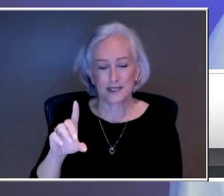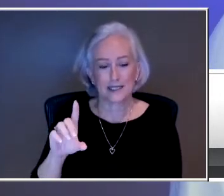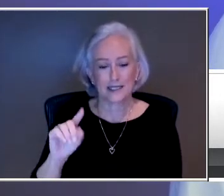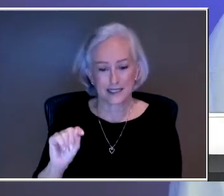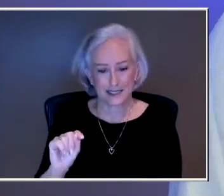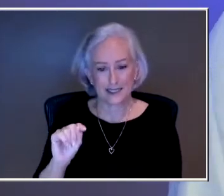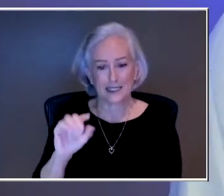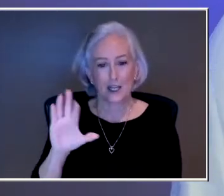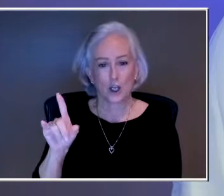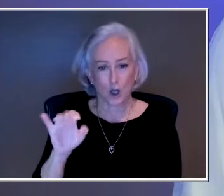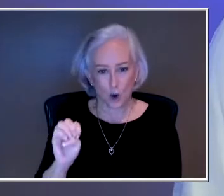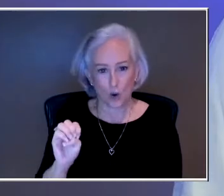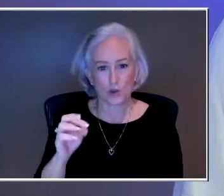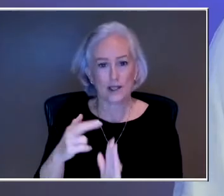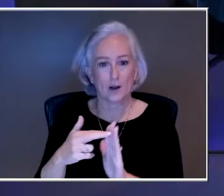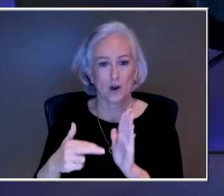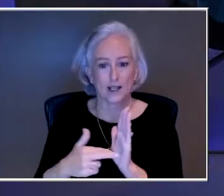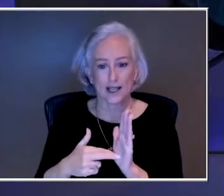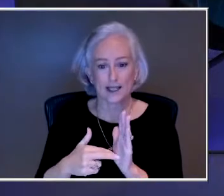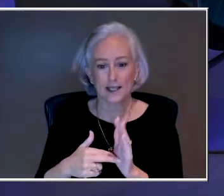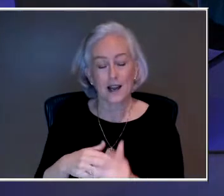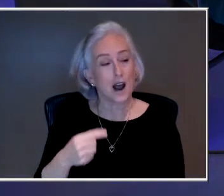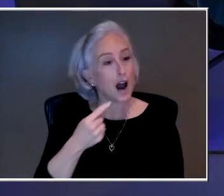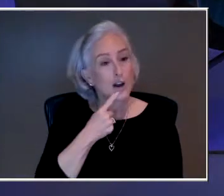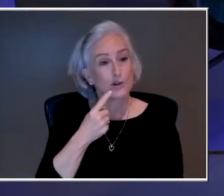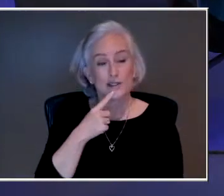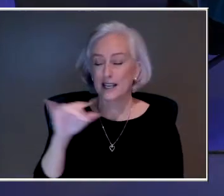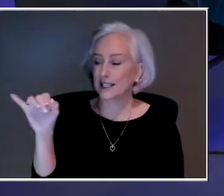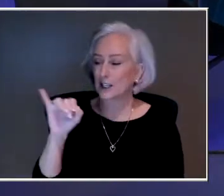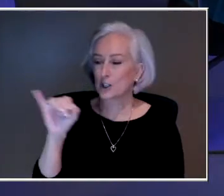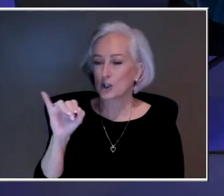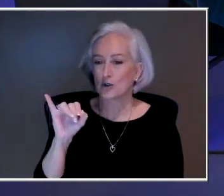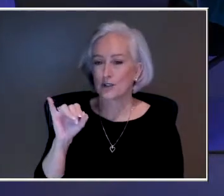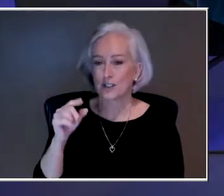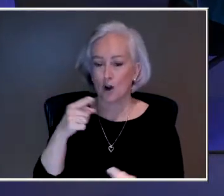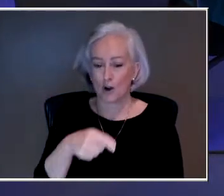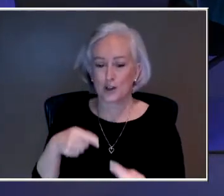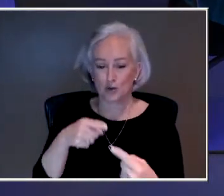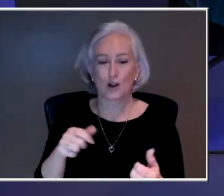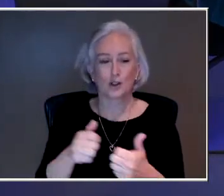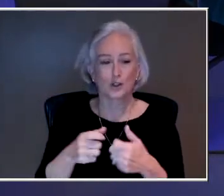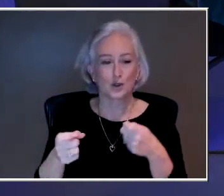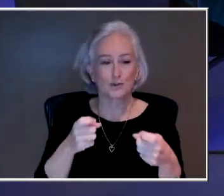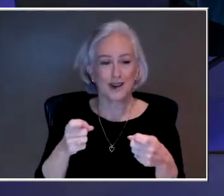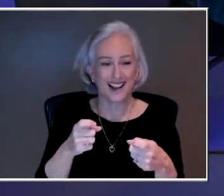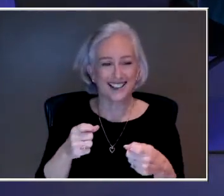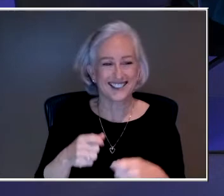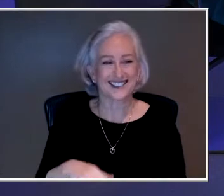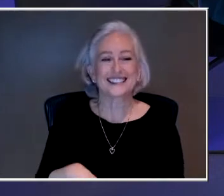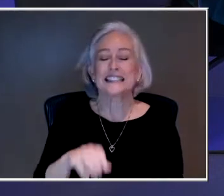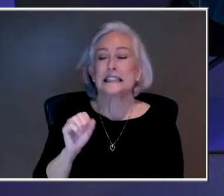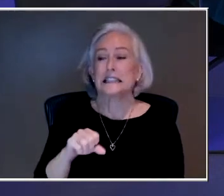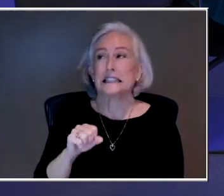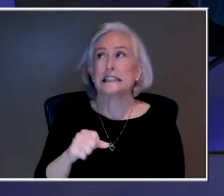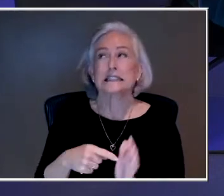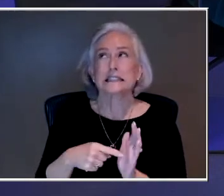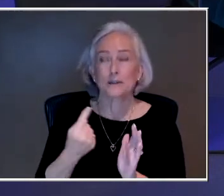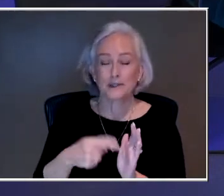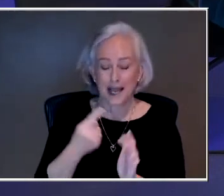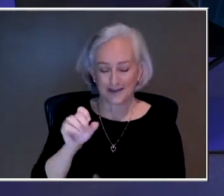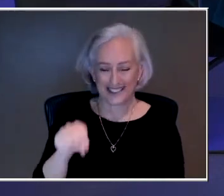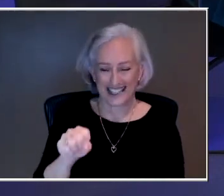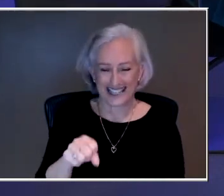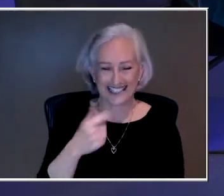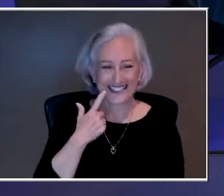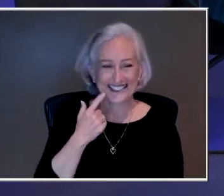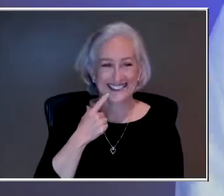regulation. And so, are you saying insurance companies are hard to deal with? Is this what you're telling me? well, long answer short, sometimes. Okay.